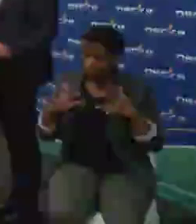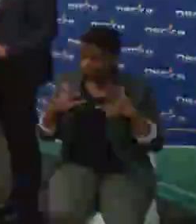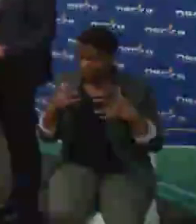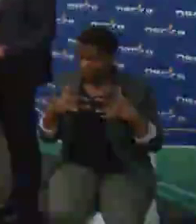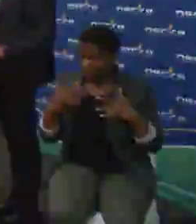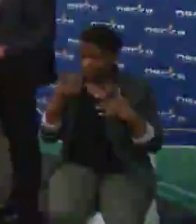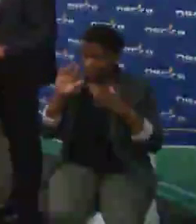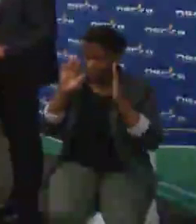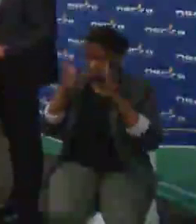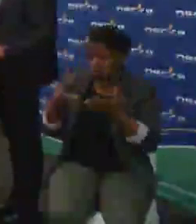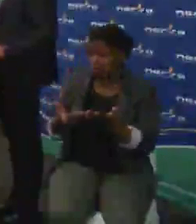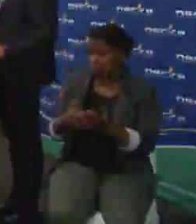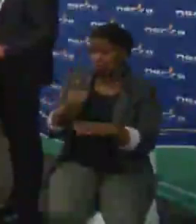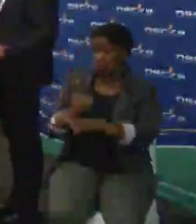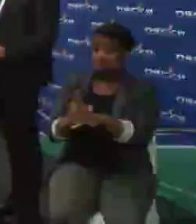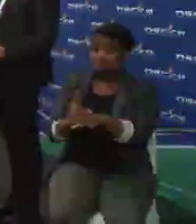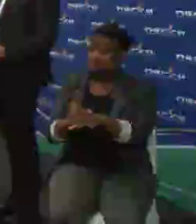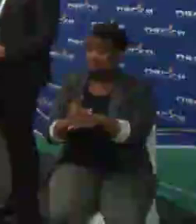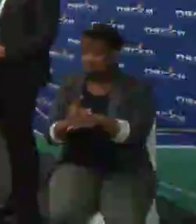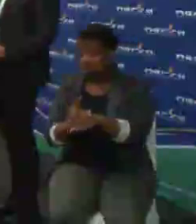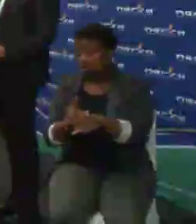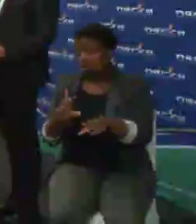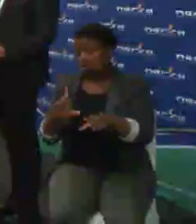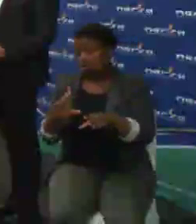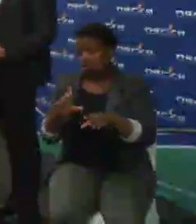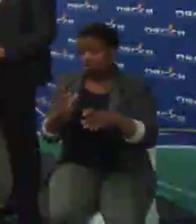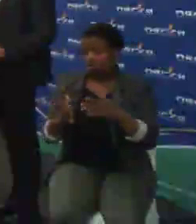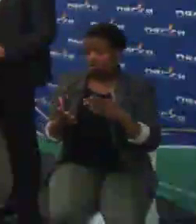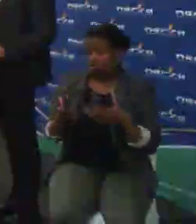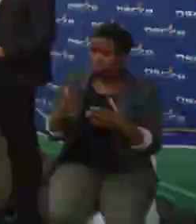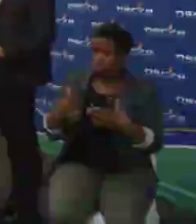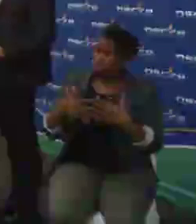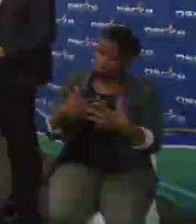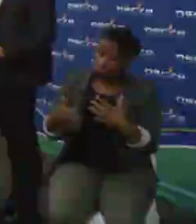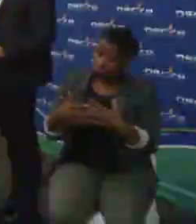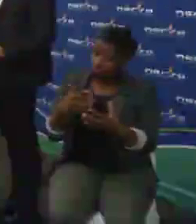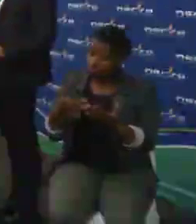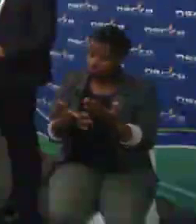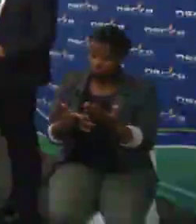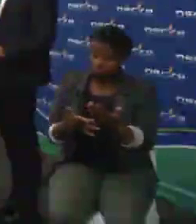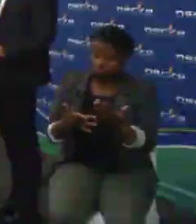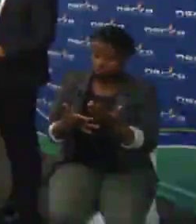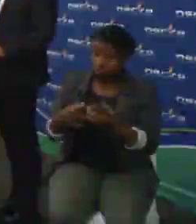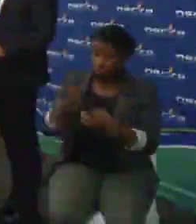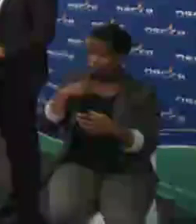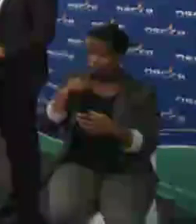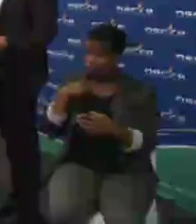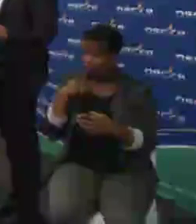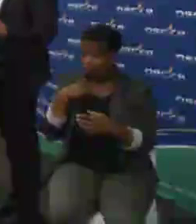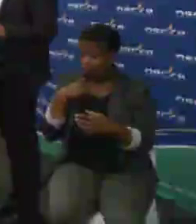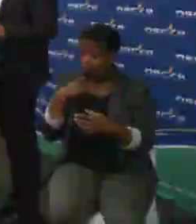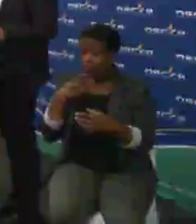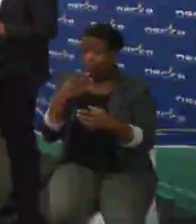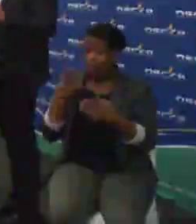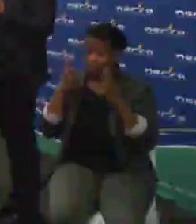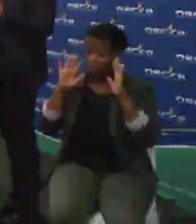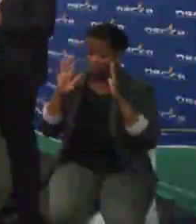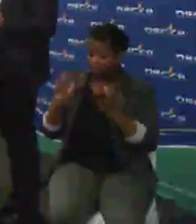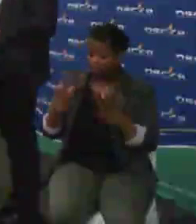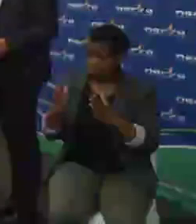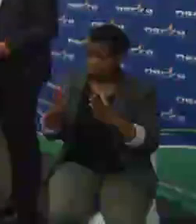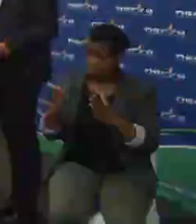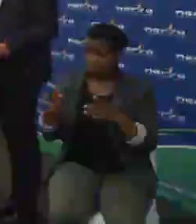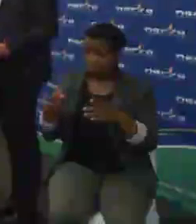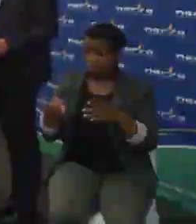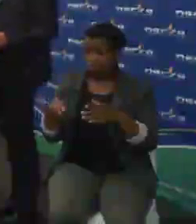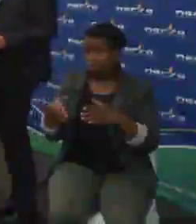with data as with the assumptions underlying many of the models already being used. If we consider the fact that at the